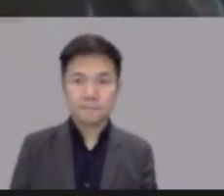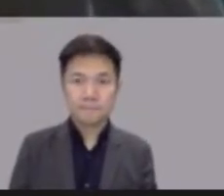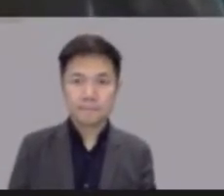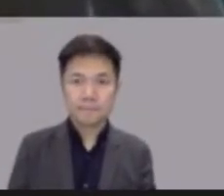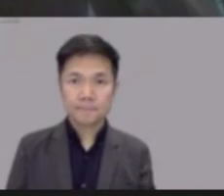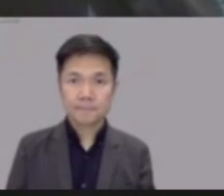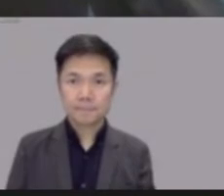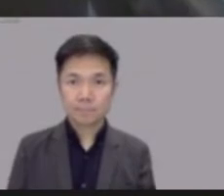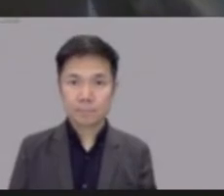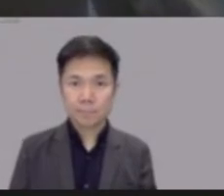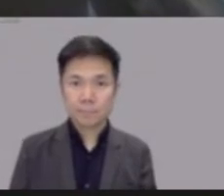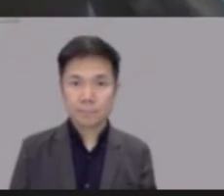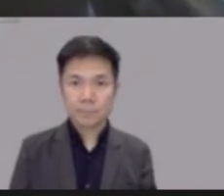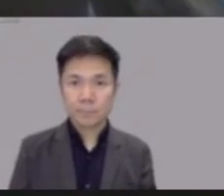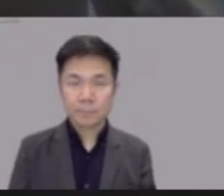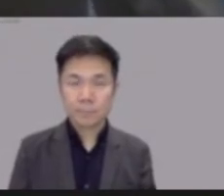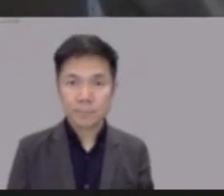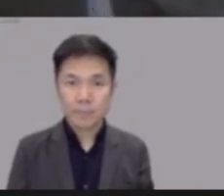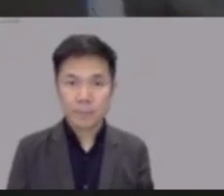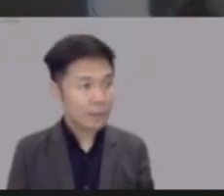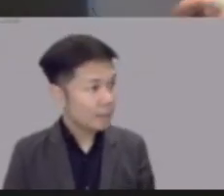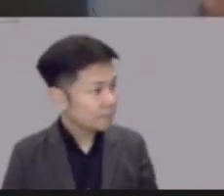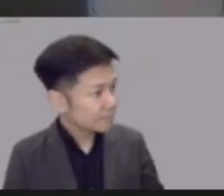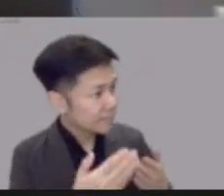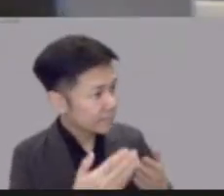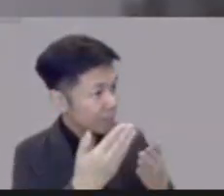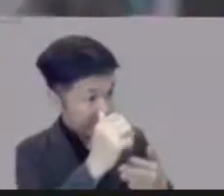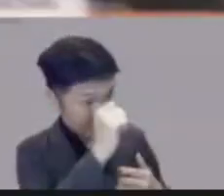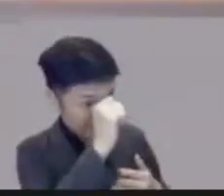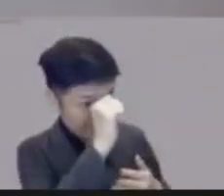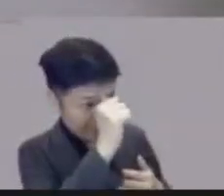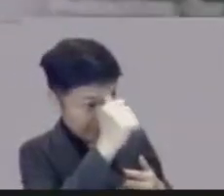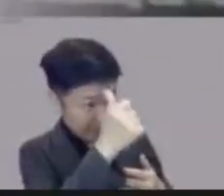distinguished they'll get from India you may take the floor now